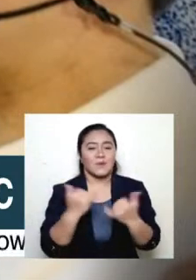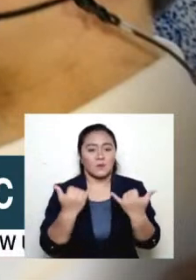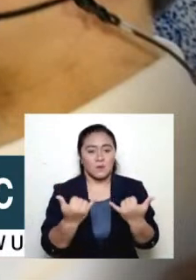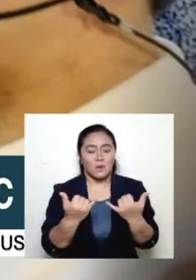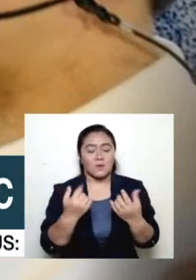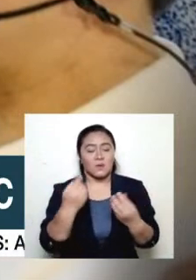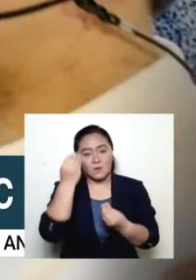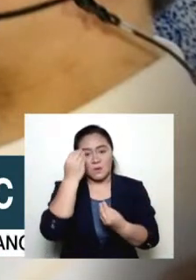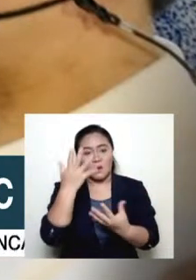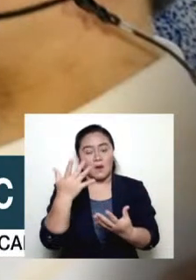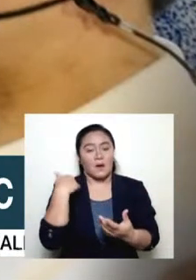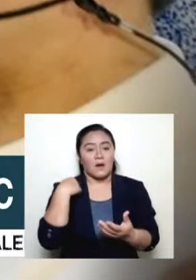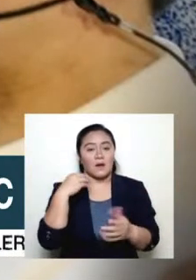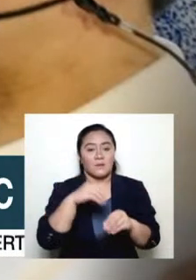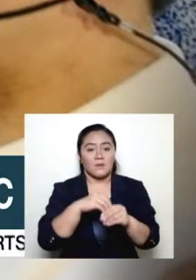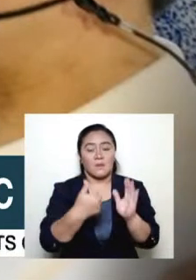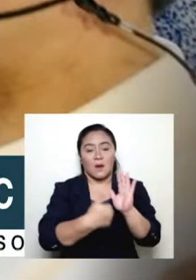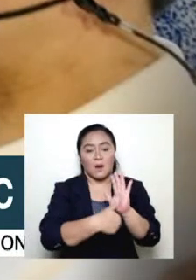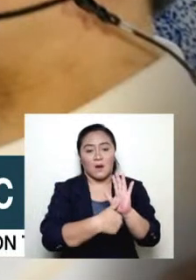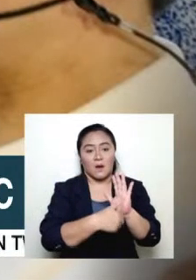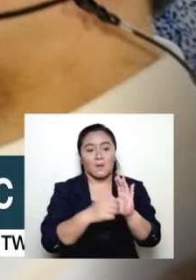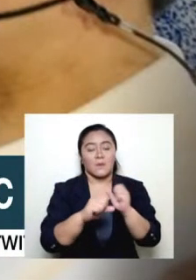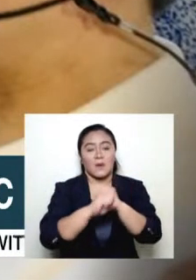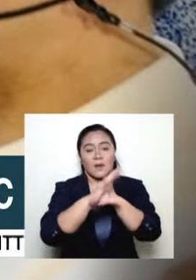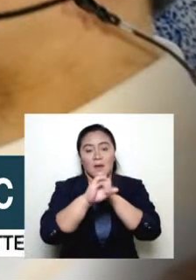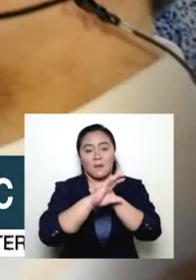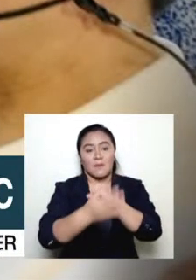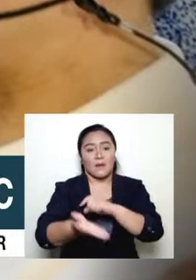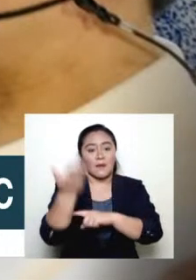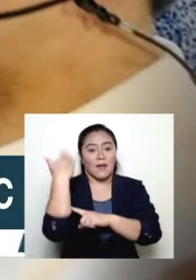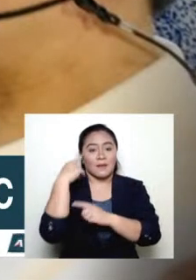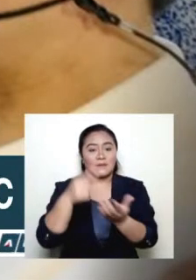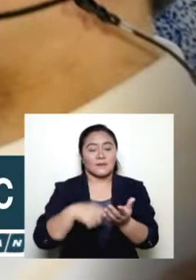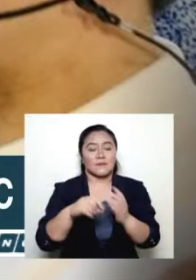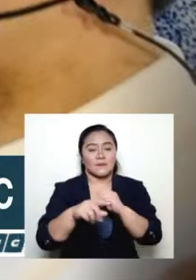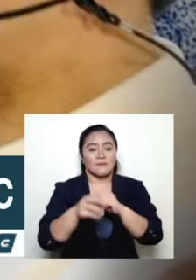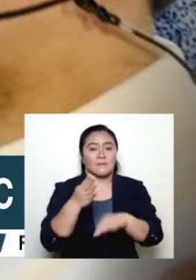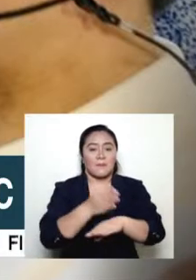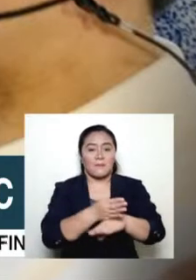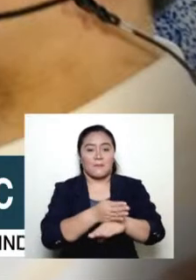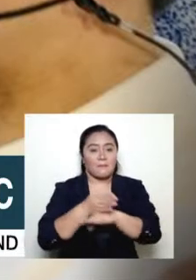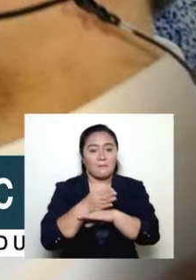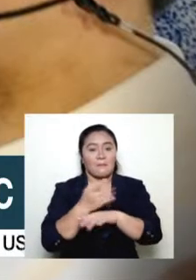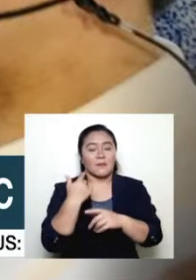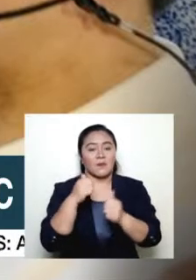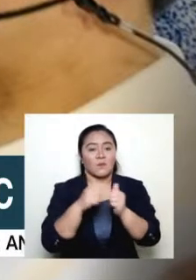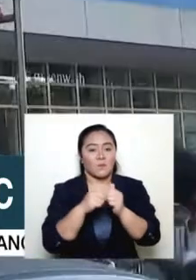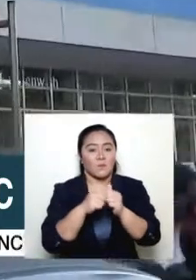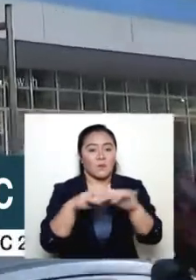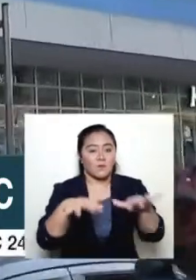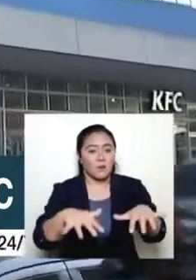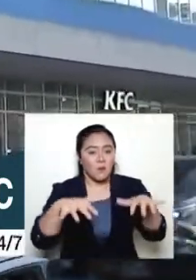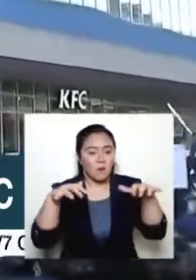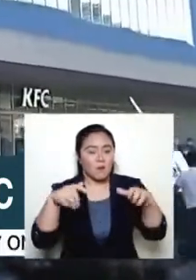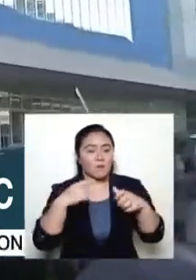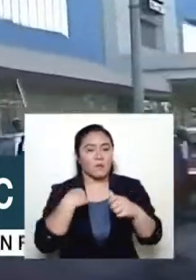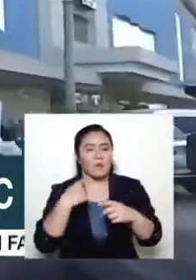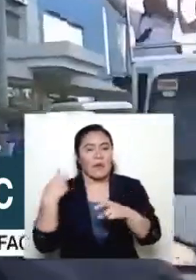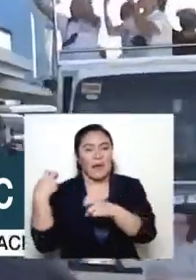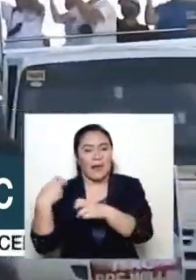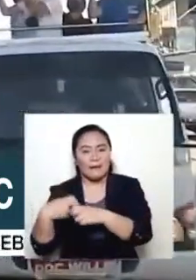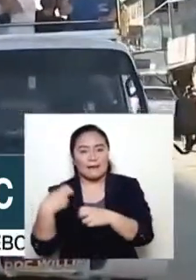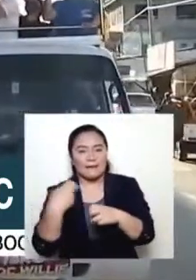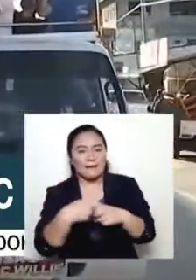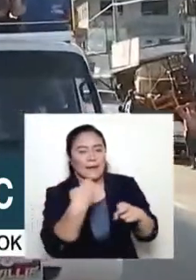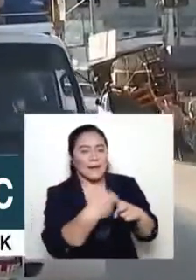their campaign float in Bataan last week, even attended to a senior citizen who experienced difficulty breathing after getting